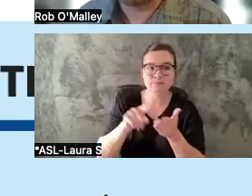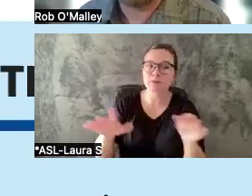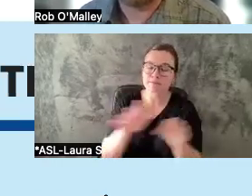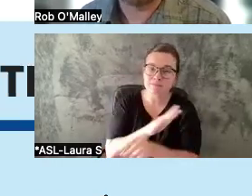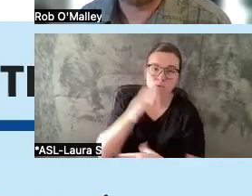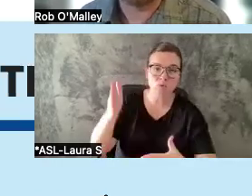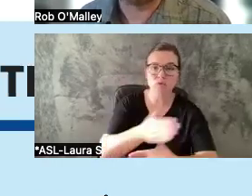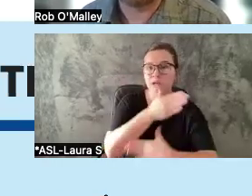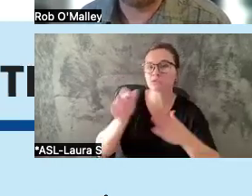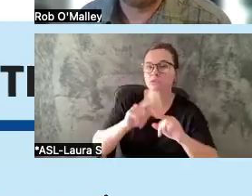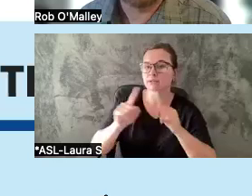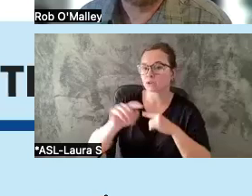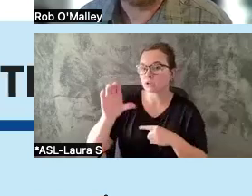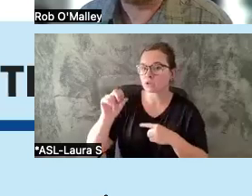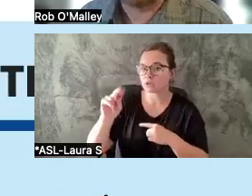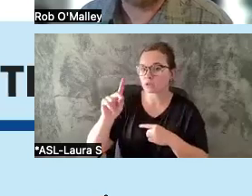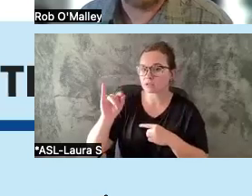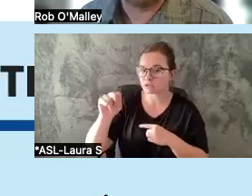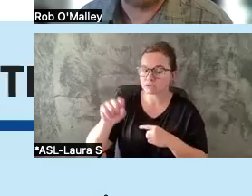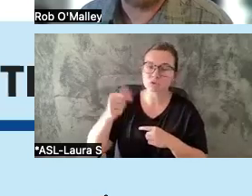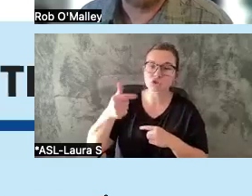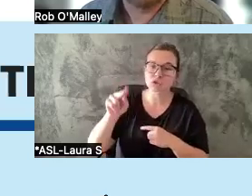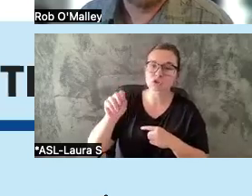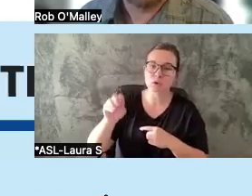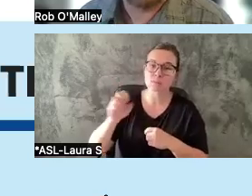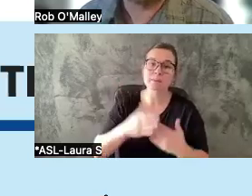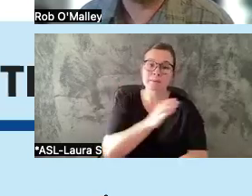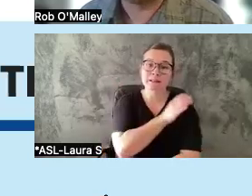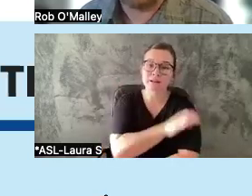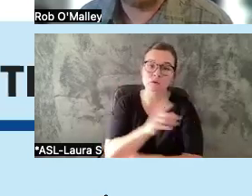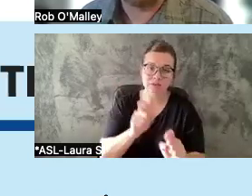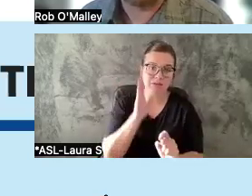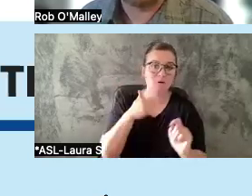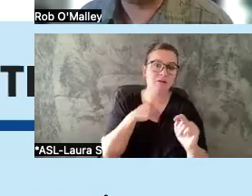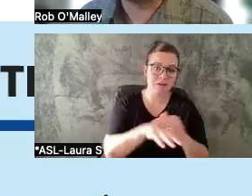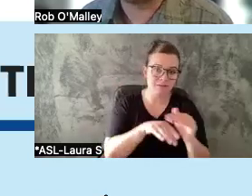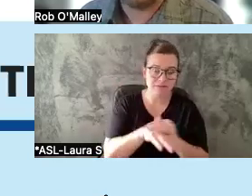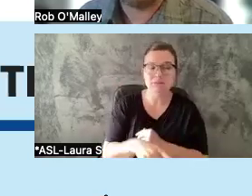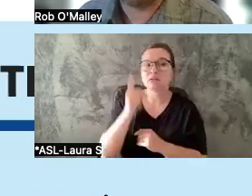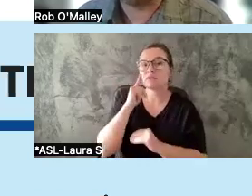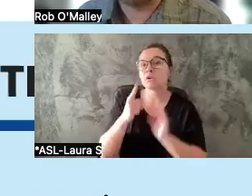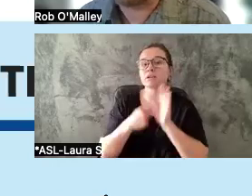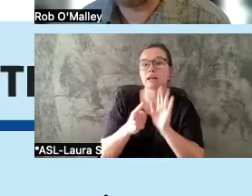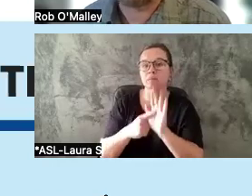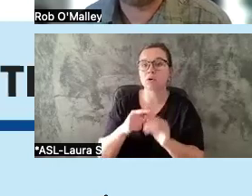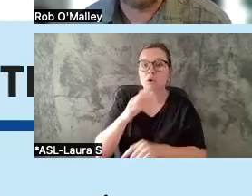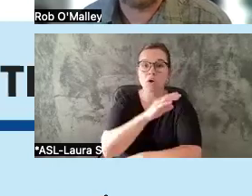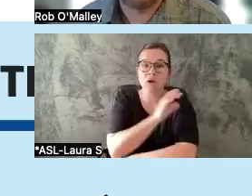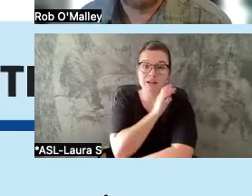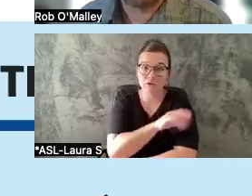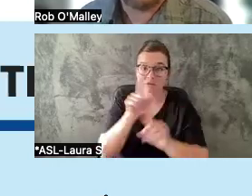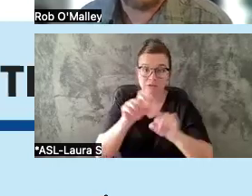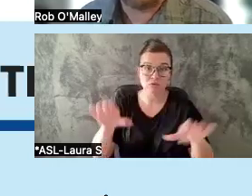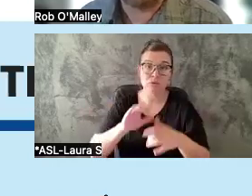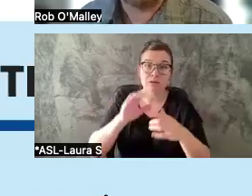of conditions or the complete genome that a clinical test might do. So, for example, a clinical test doing a cancer